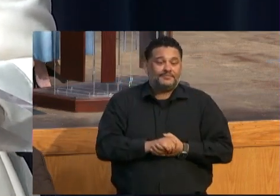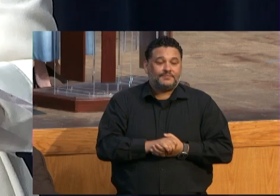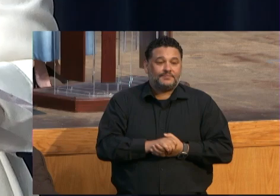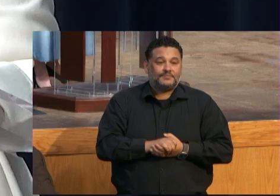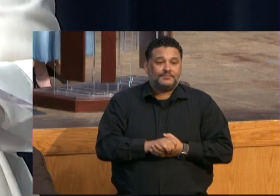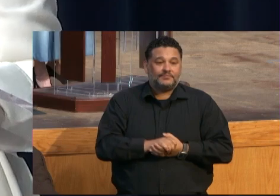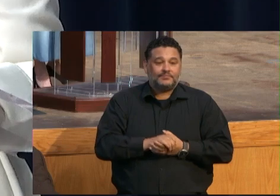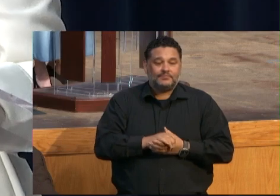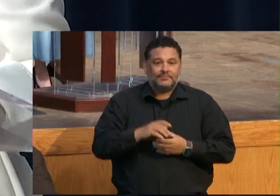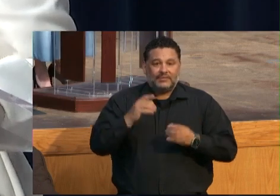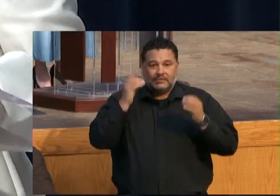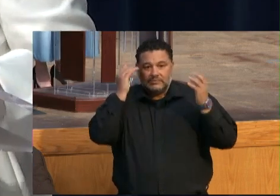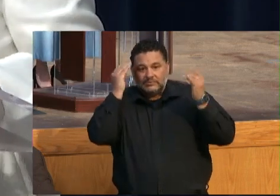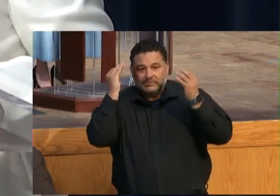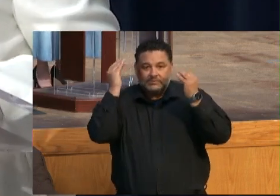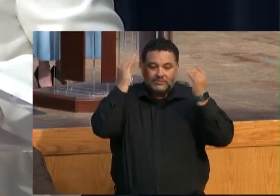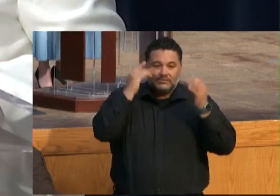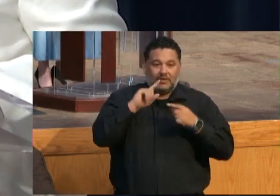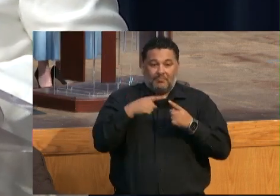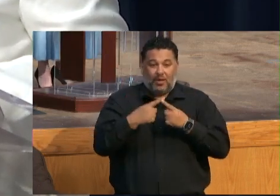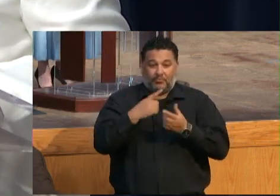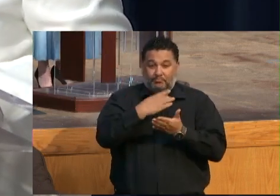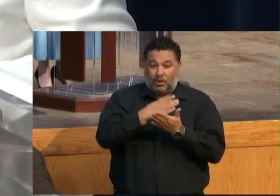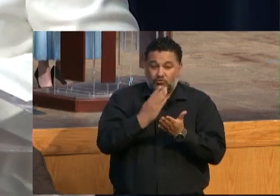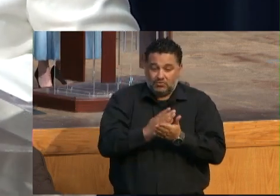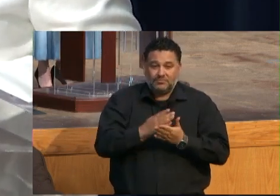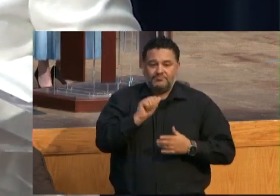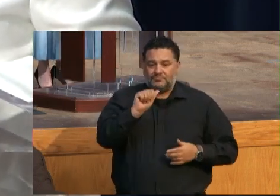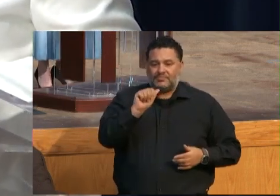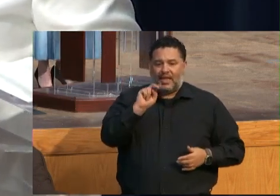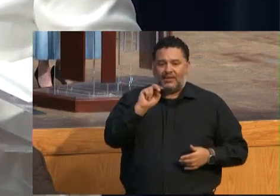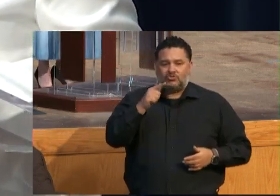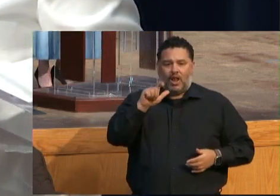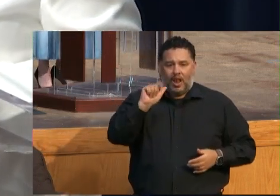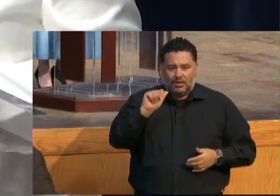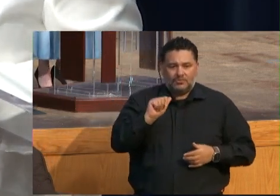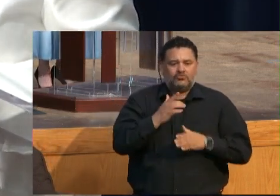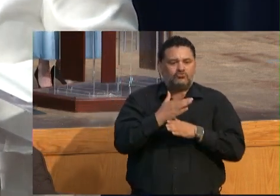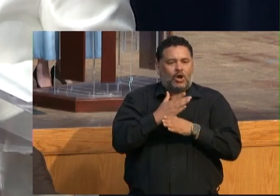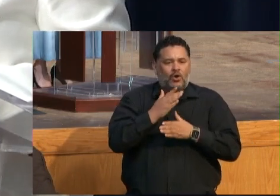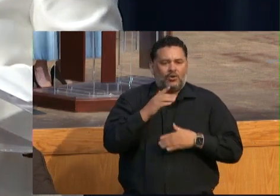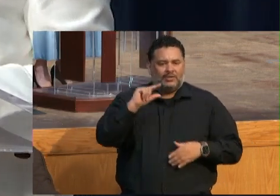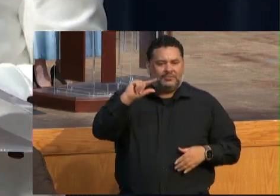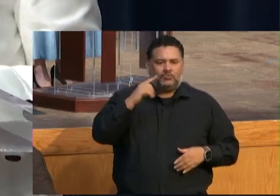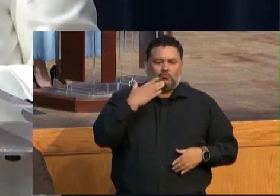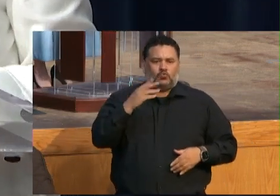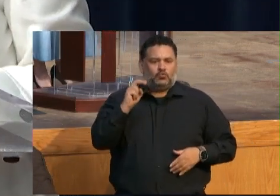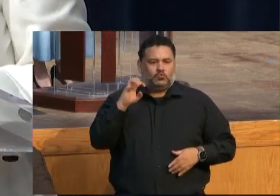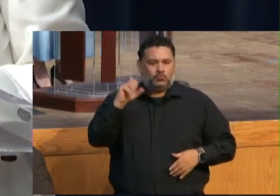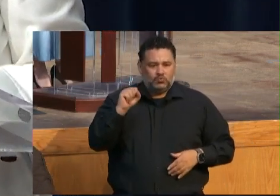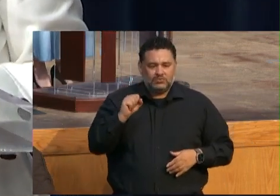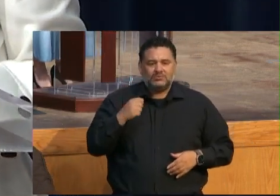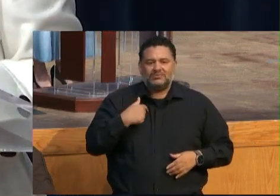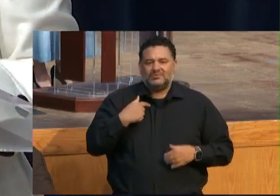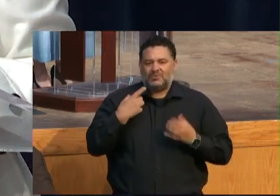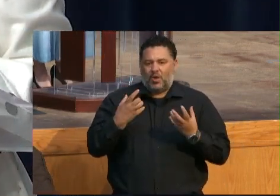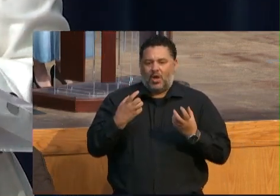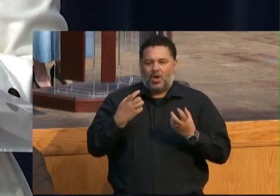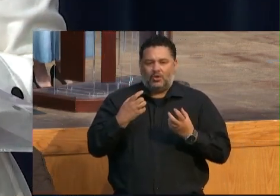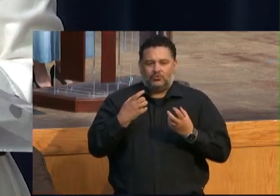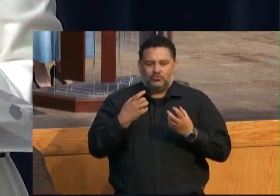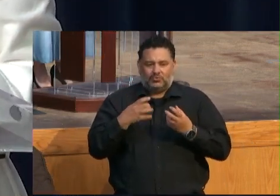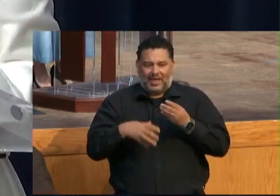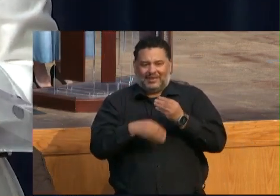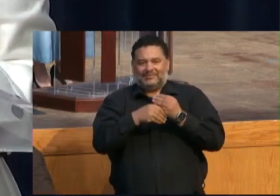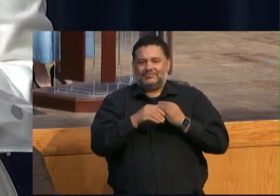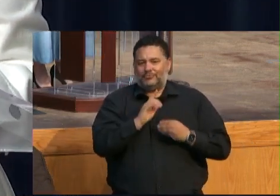about the budget. And Angela shared a little bit of good news. And I wanted to build upon Angela's